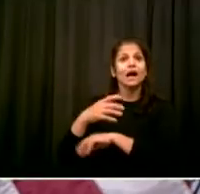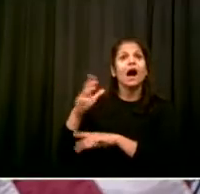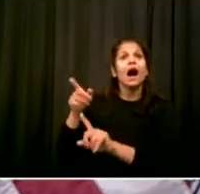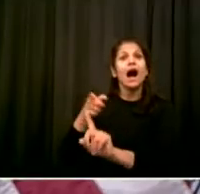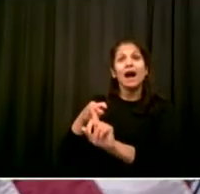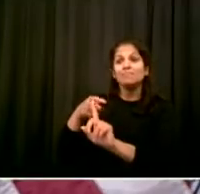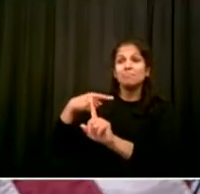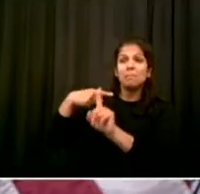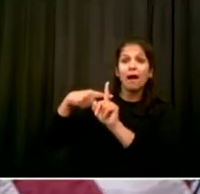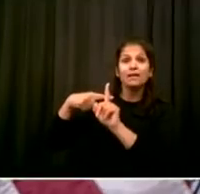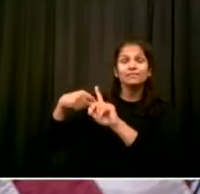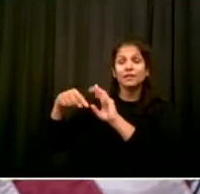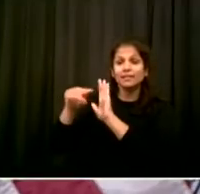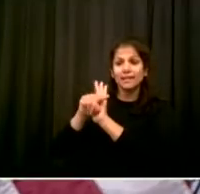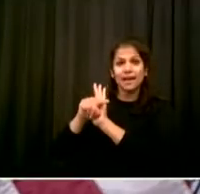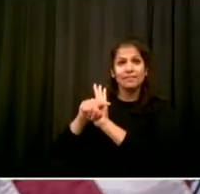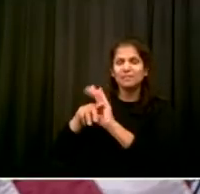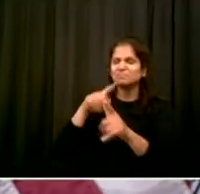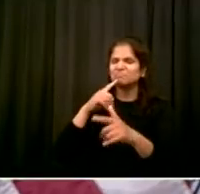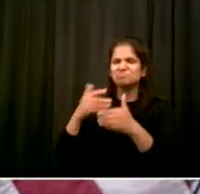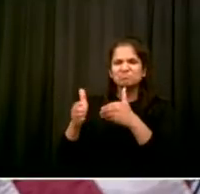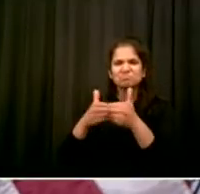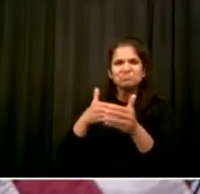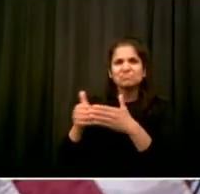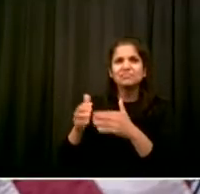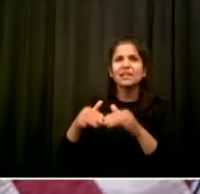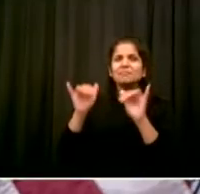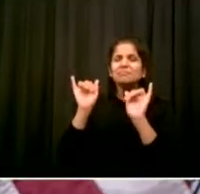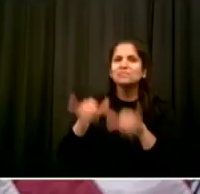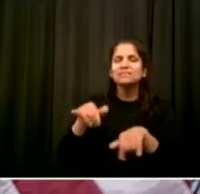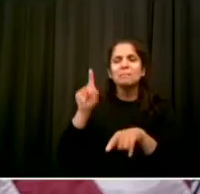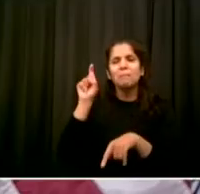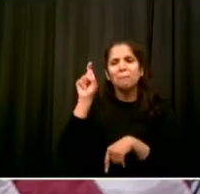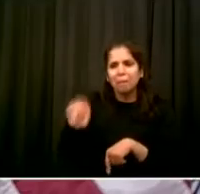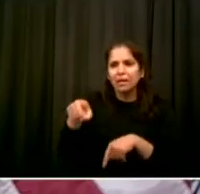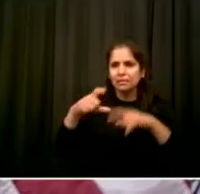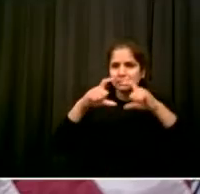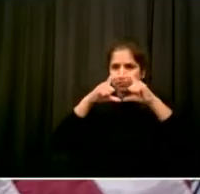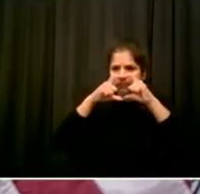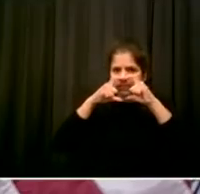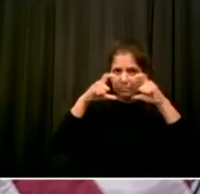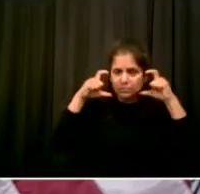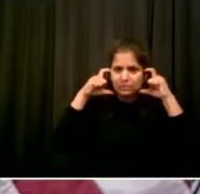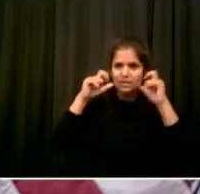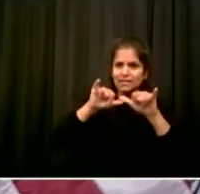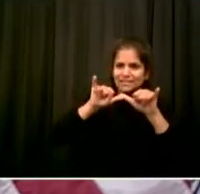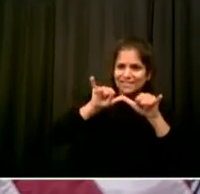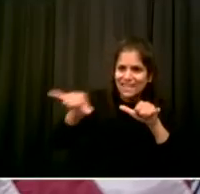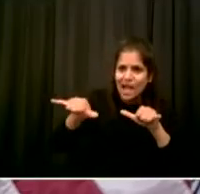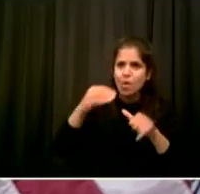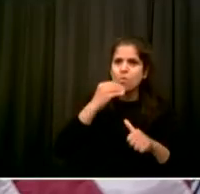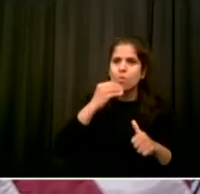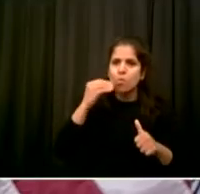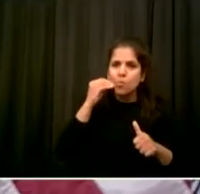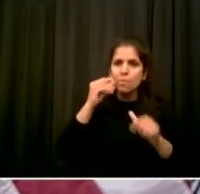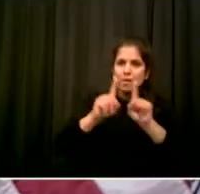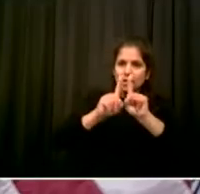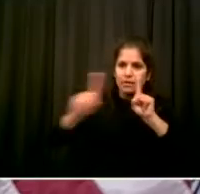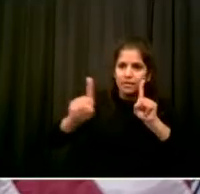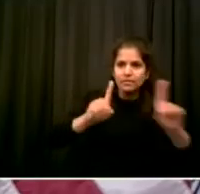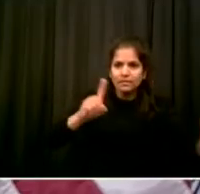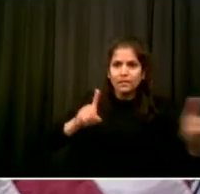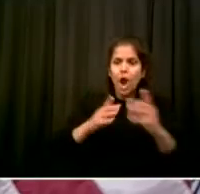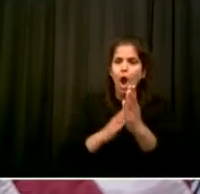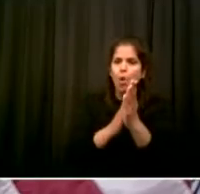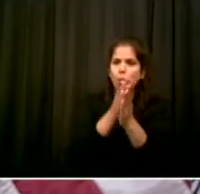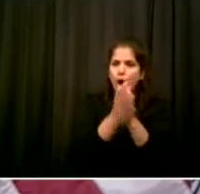social distancing, face coverings, PPEs if you work in certain areas. The same with a negative diagnostic test. It doesn't